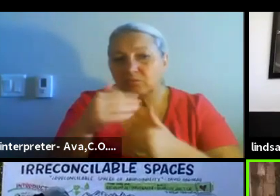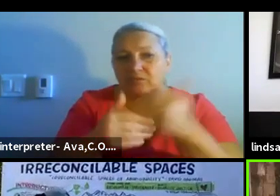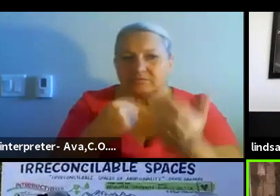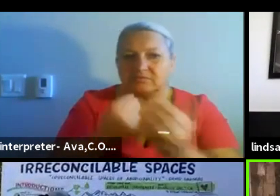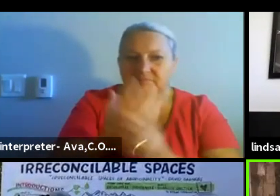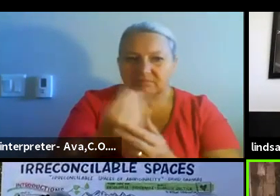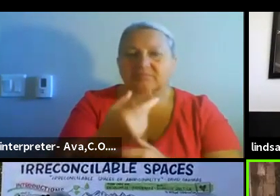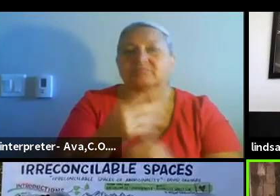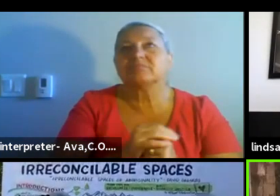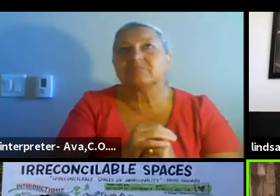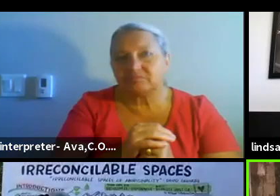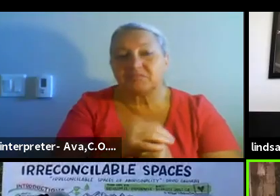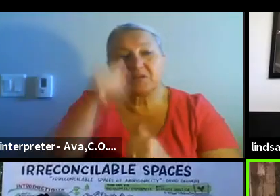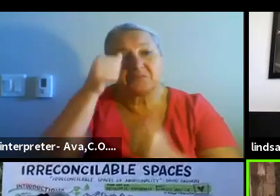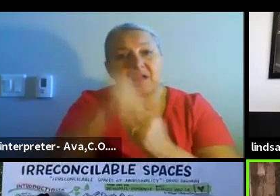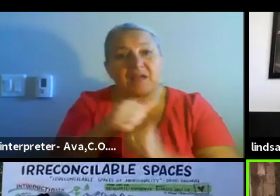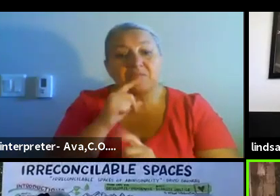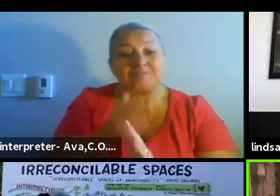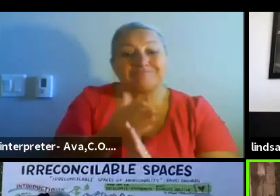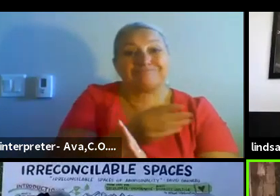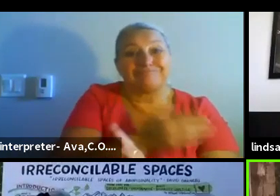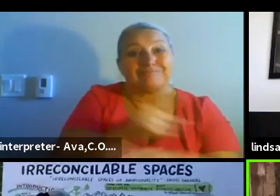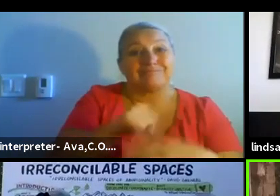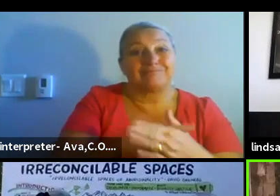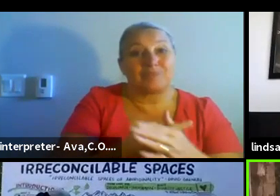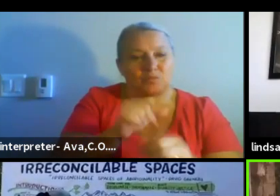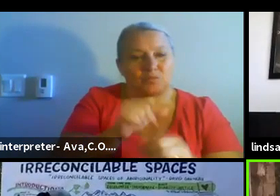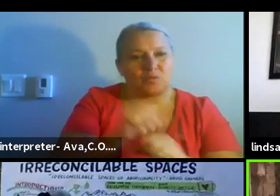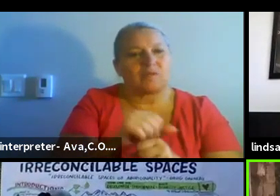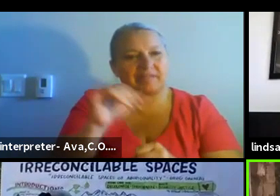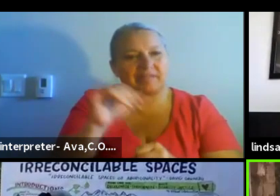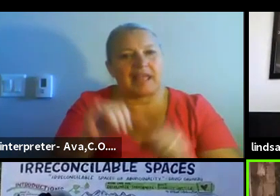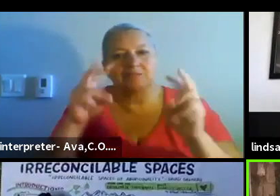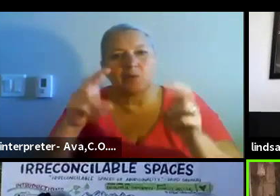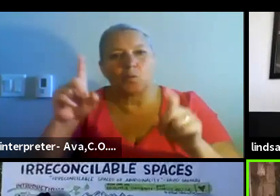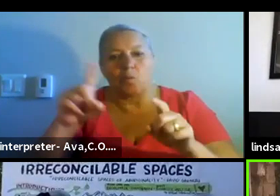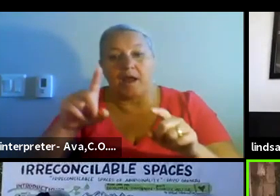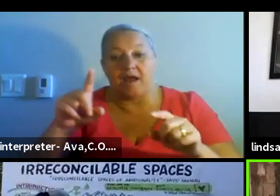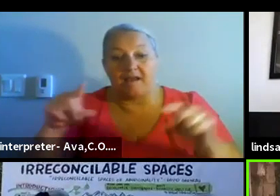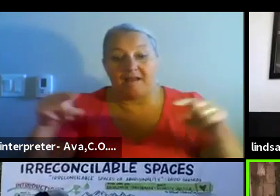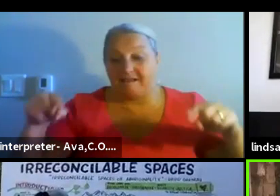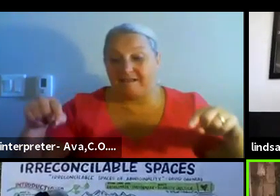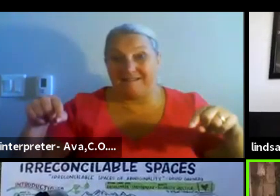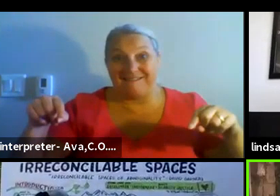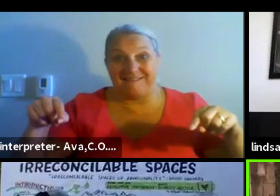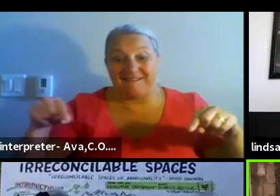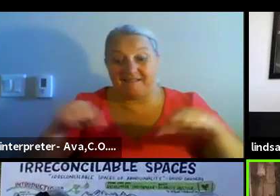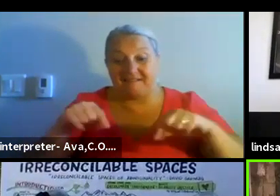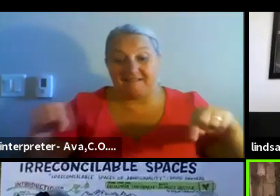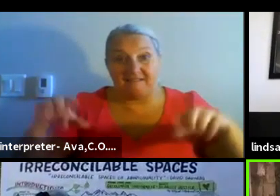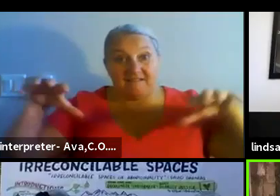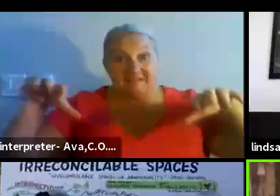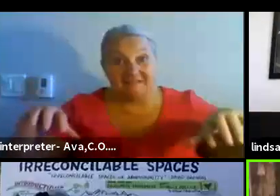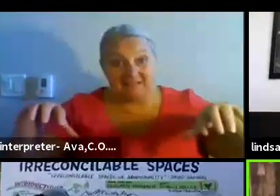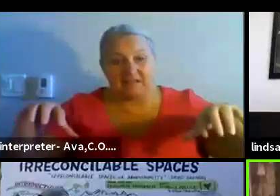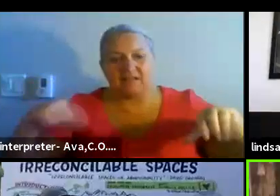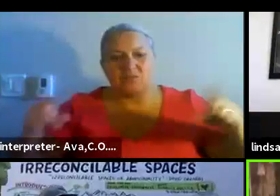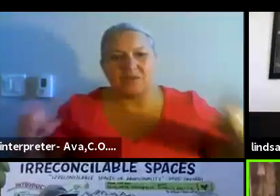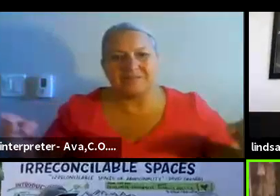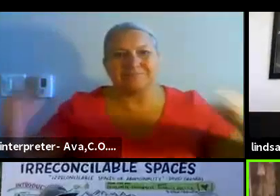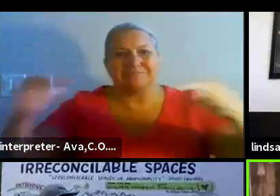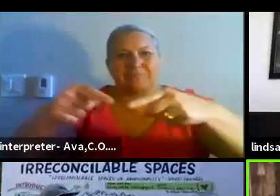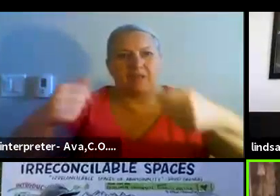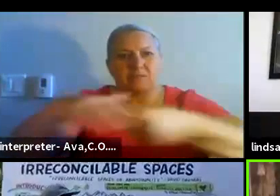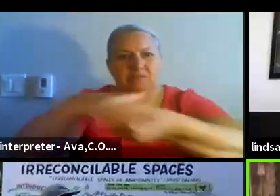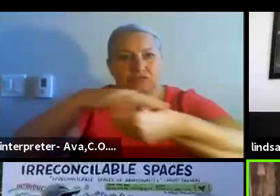early discussions and table work were conducted in irreconcilable space, wherein each group, Indigenous and settler,